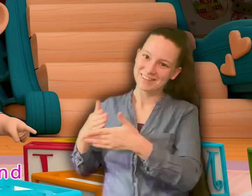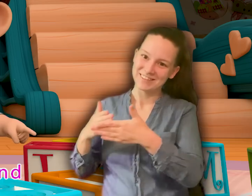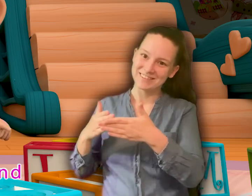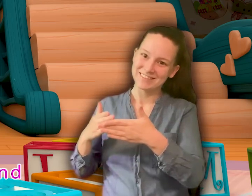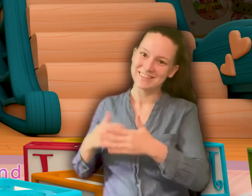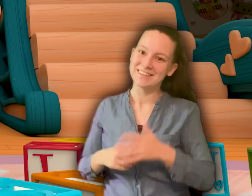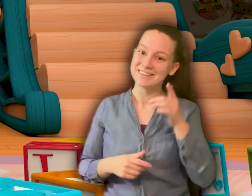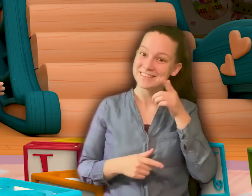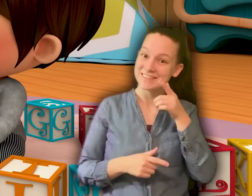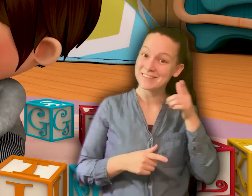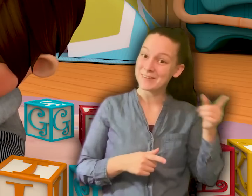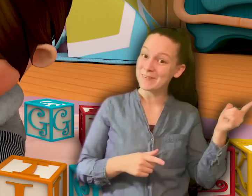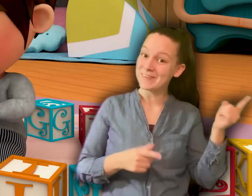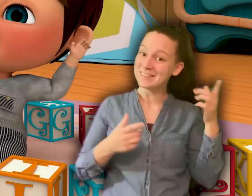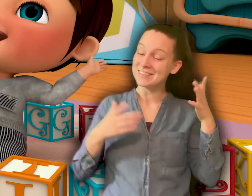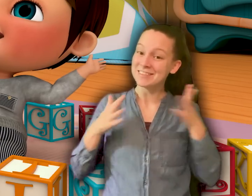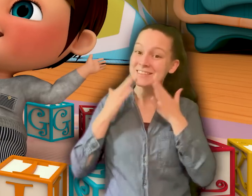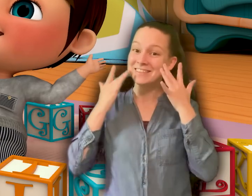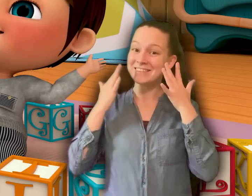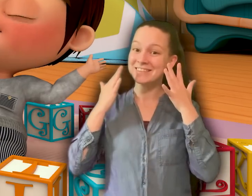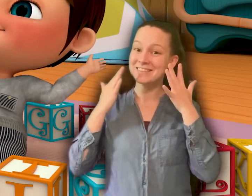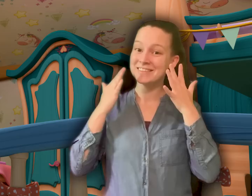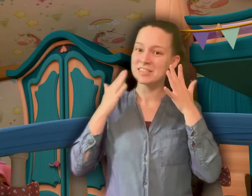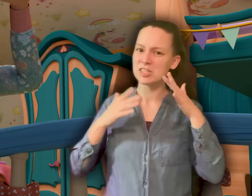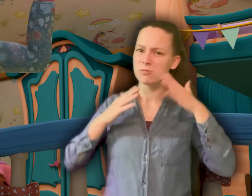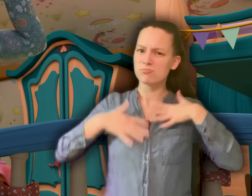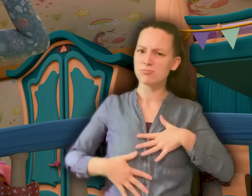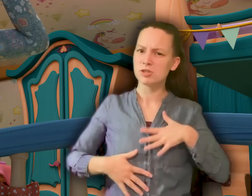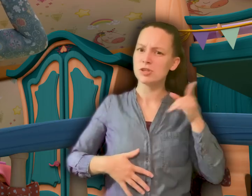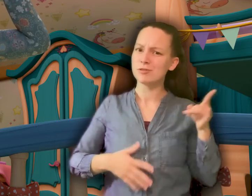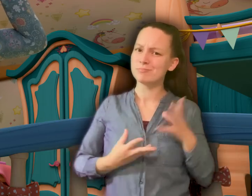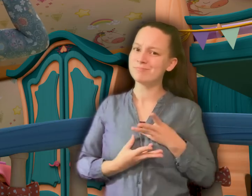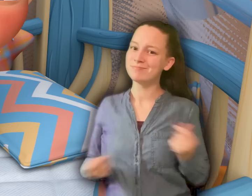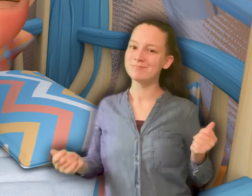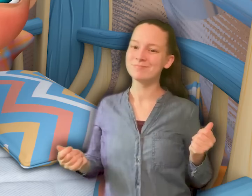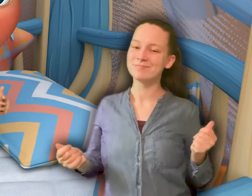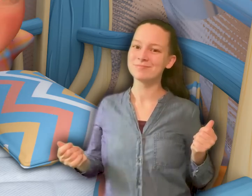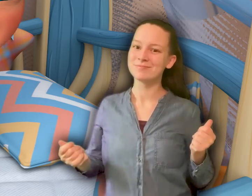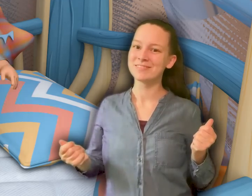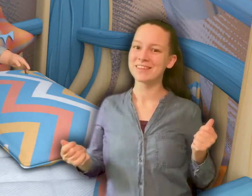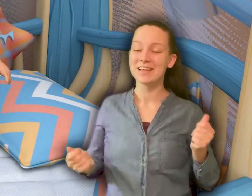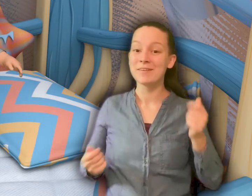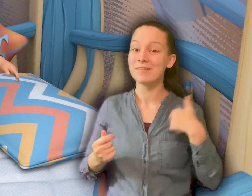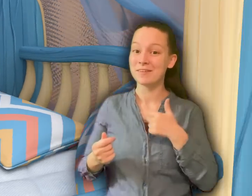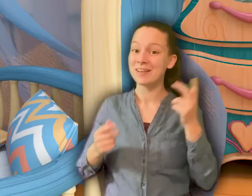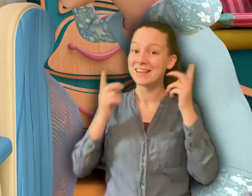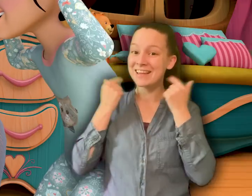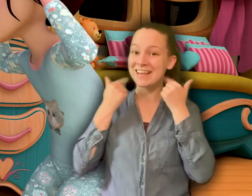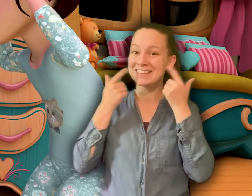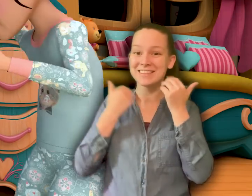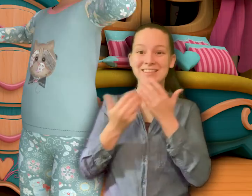the very end cheering me up pushing Sorrows down and laughing our hearts